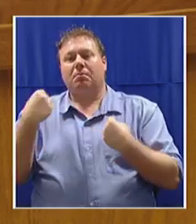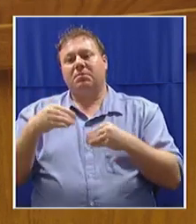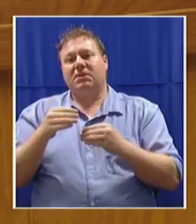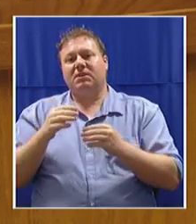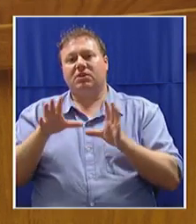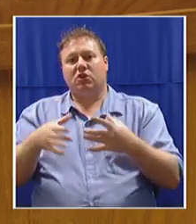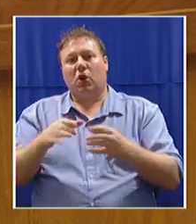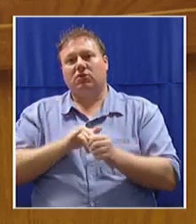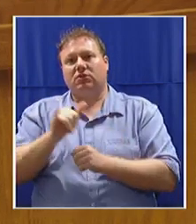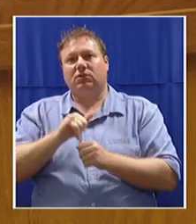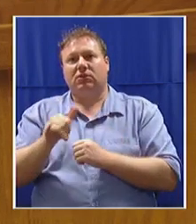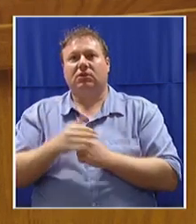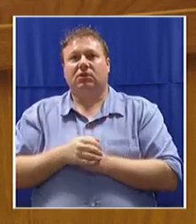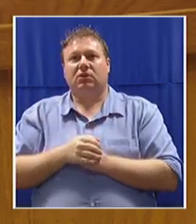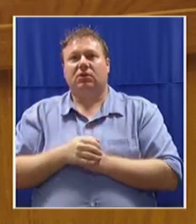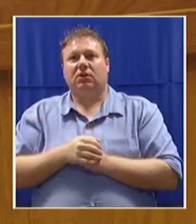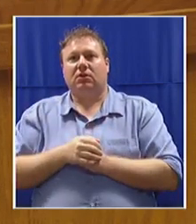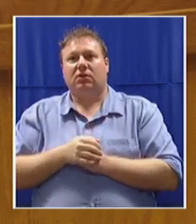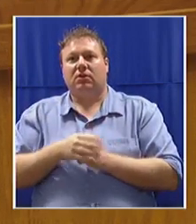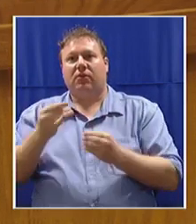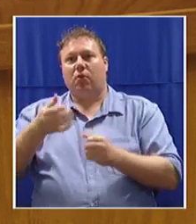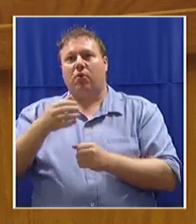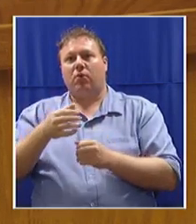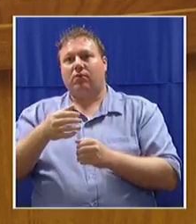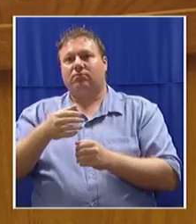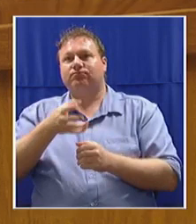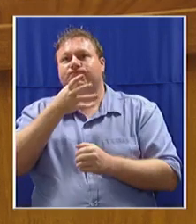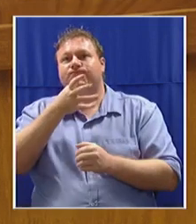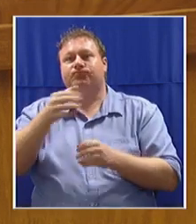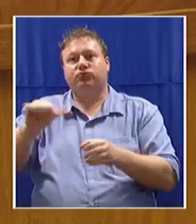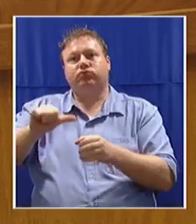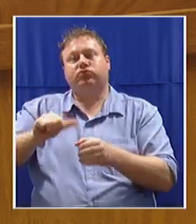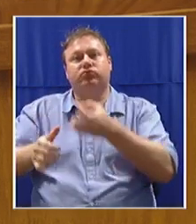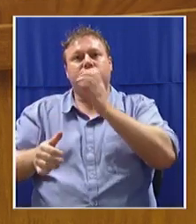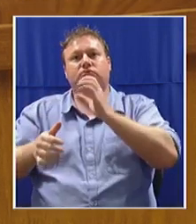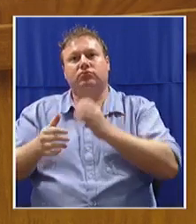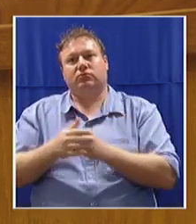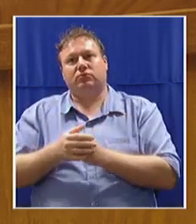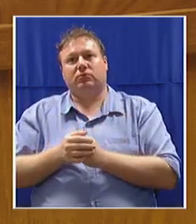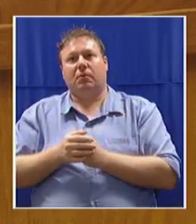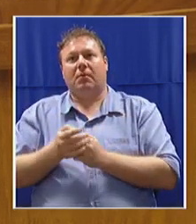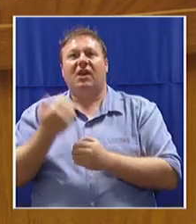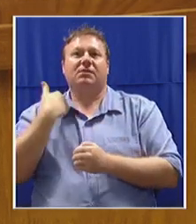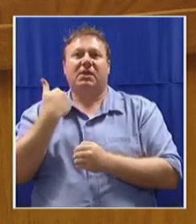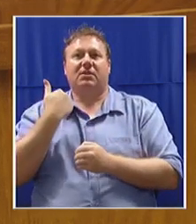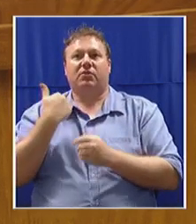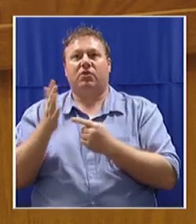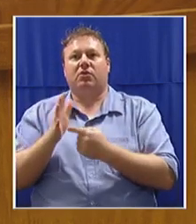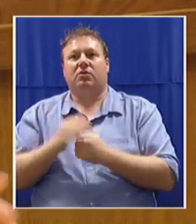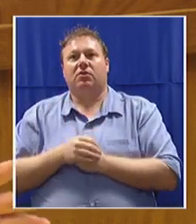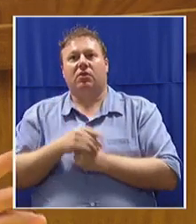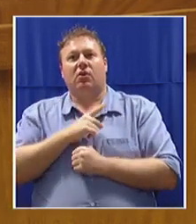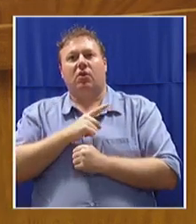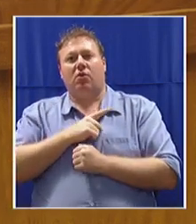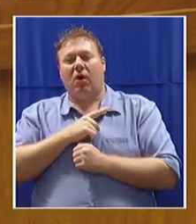paying for the Moe and Shandon and the Melis Rubicon that was found there? Why are politicians meeting with Mr. Anton